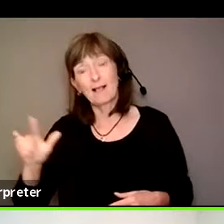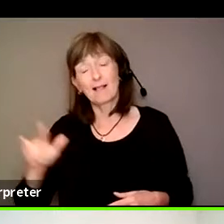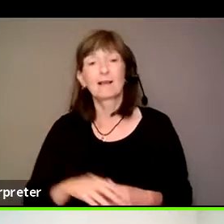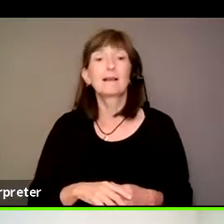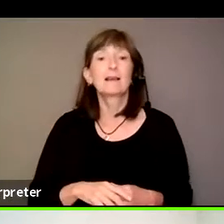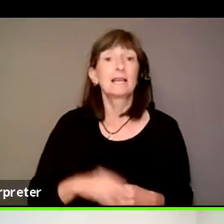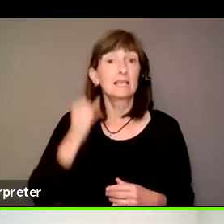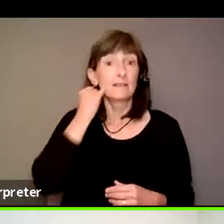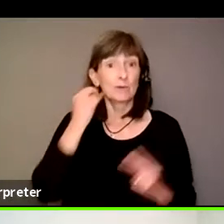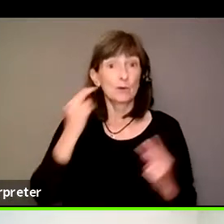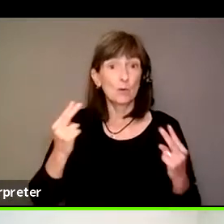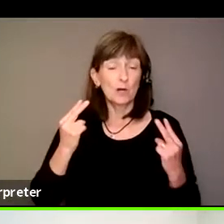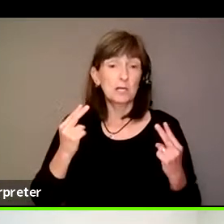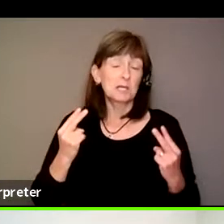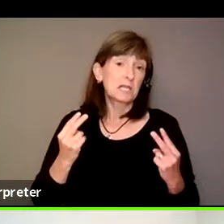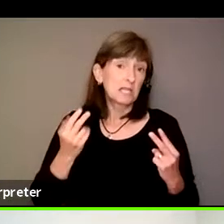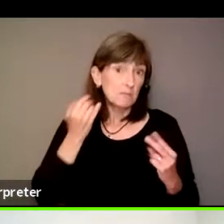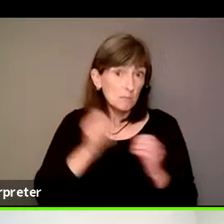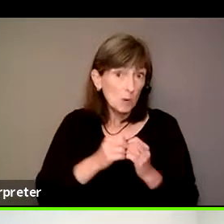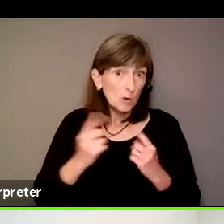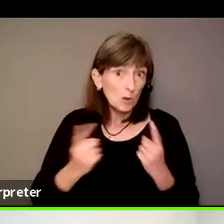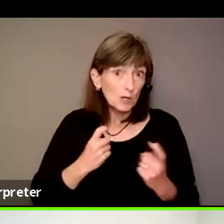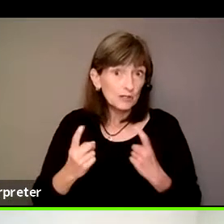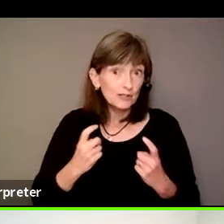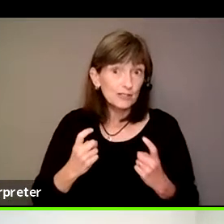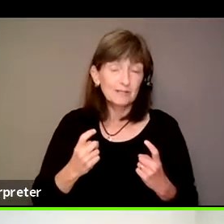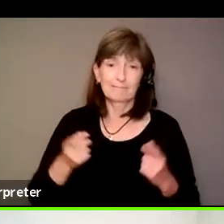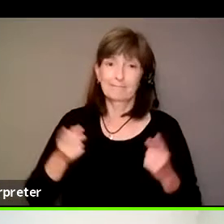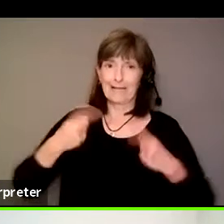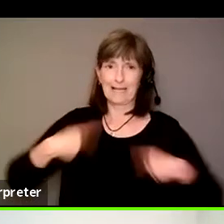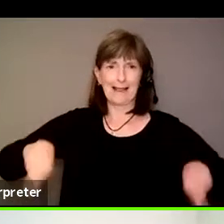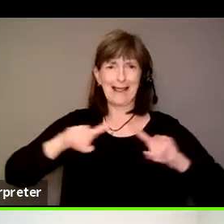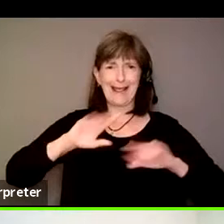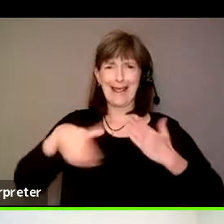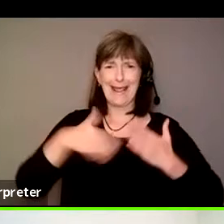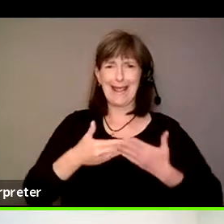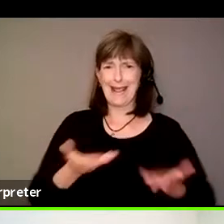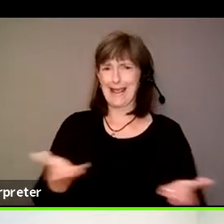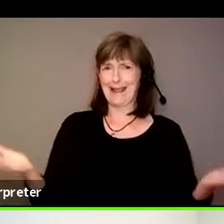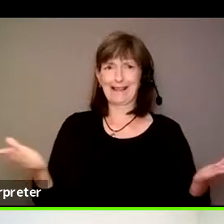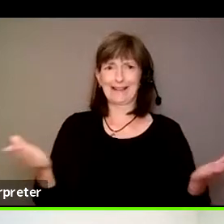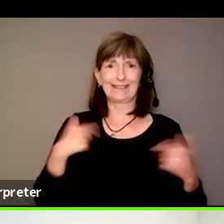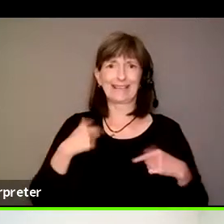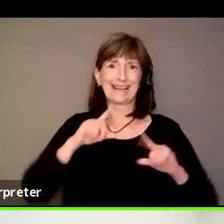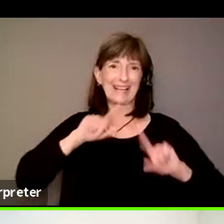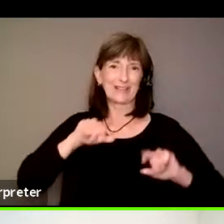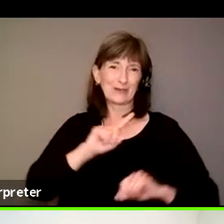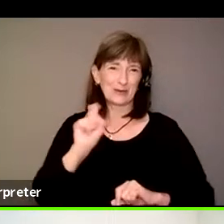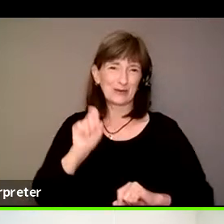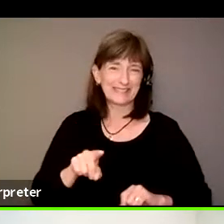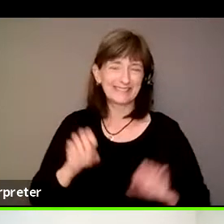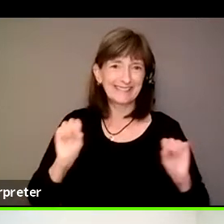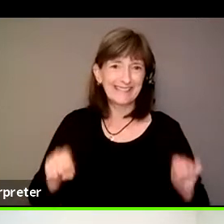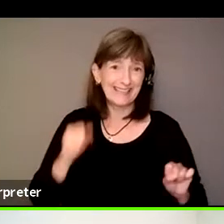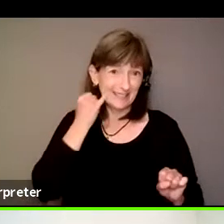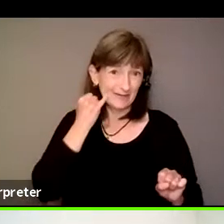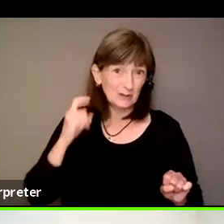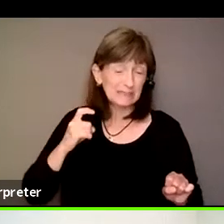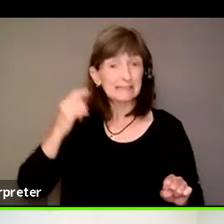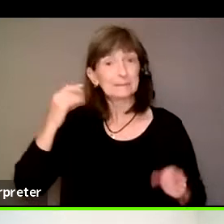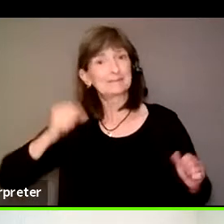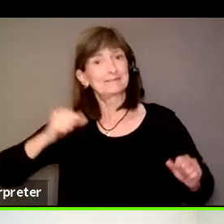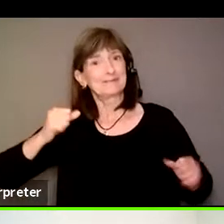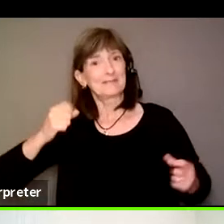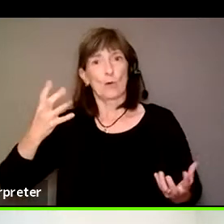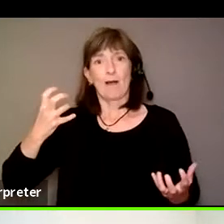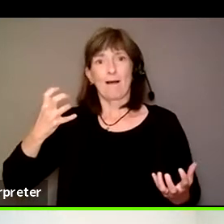who's watching know who may have questions. I'm sure anybody on this panel would be willing to take a question if you have something that wasn't answered,